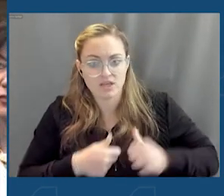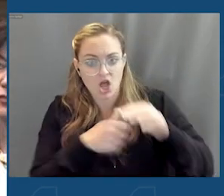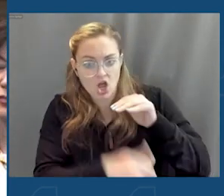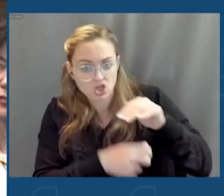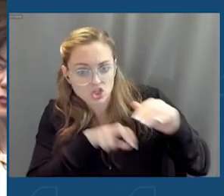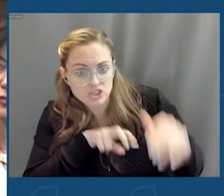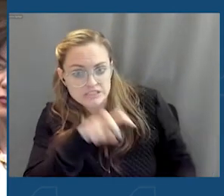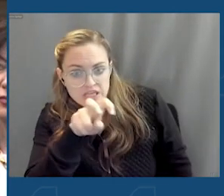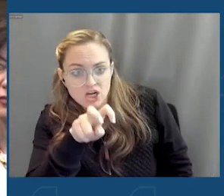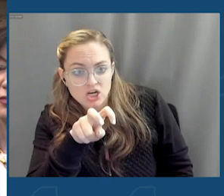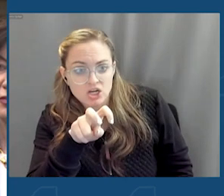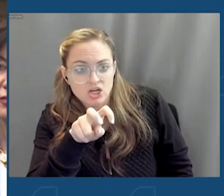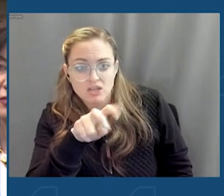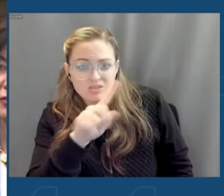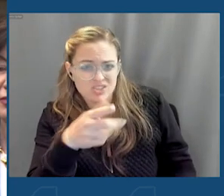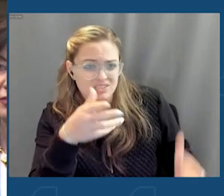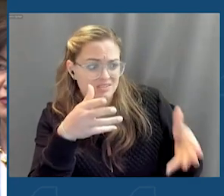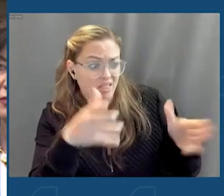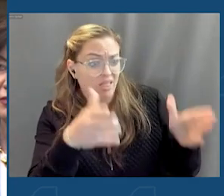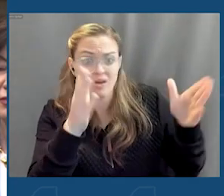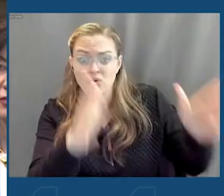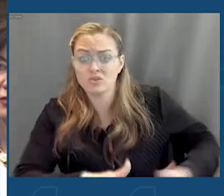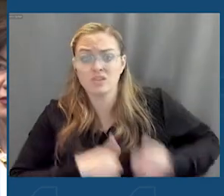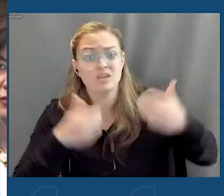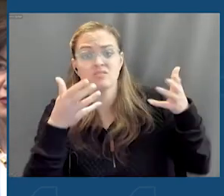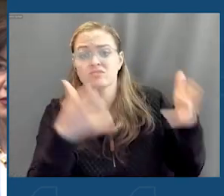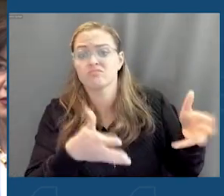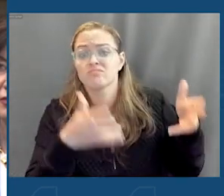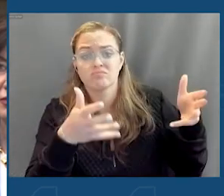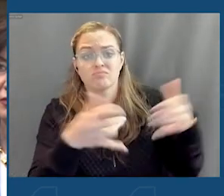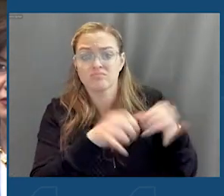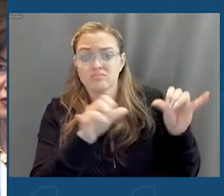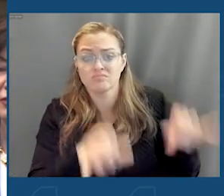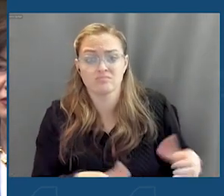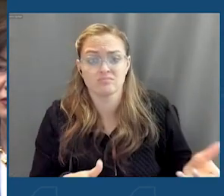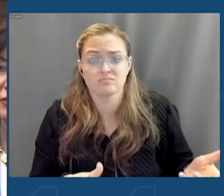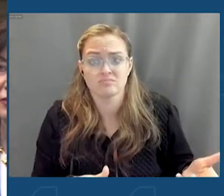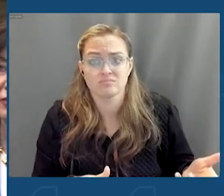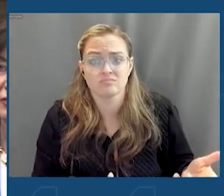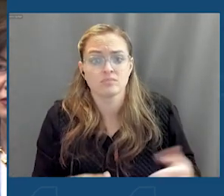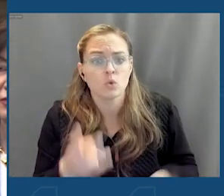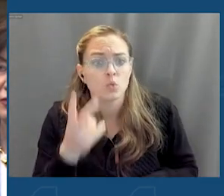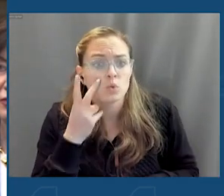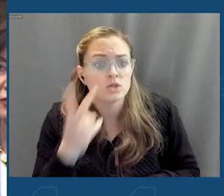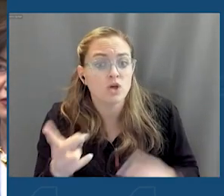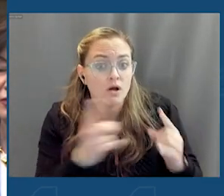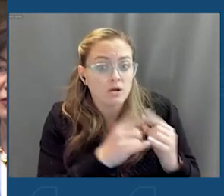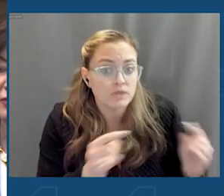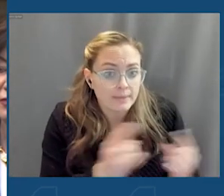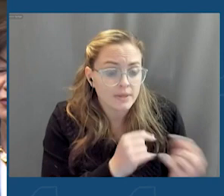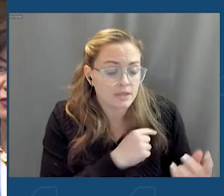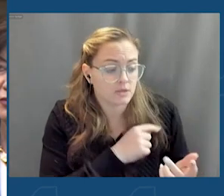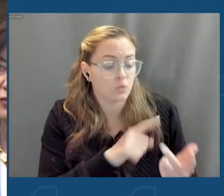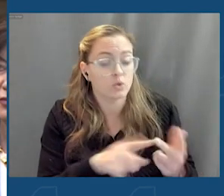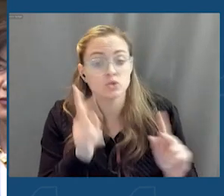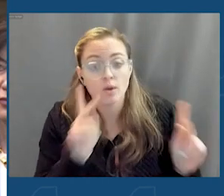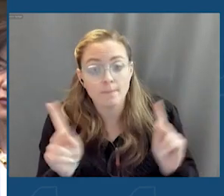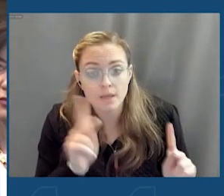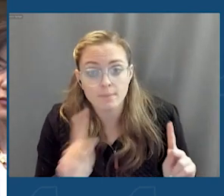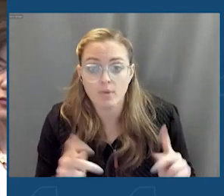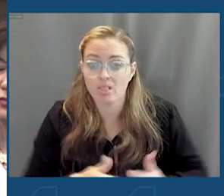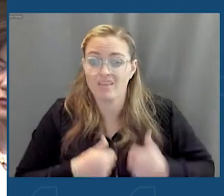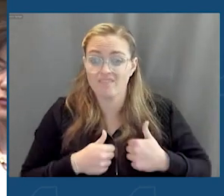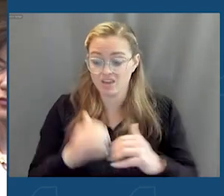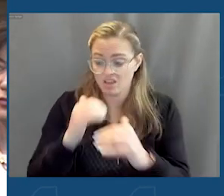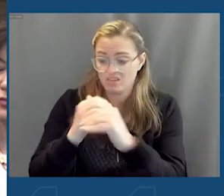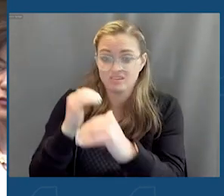was just allowed to live in the system. We saw encampments. We saw people living in the tunnel area.